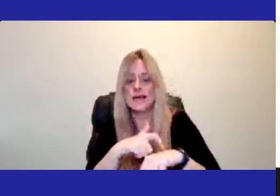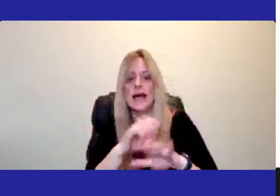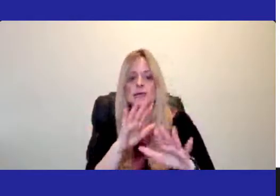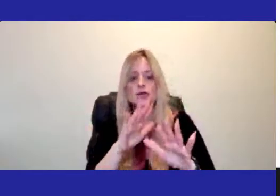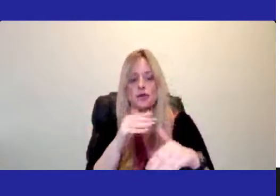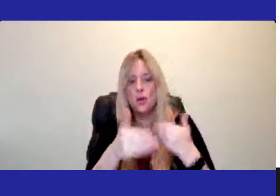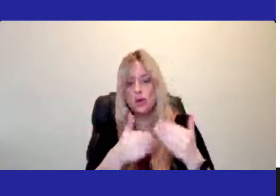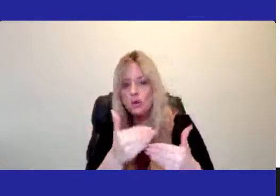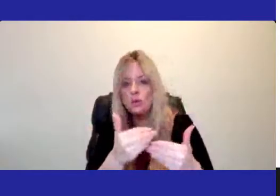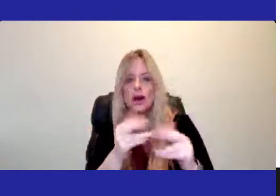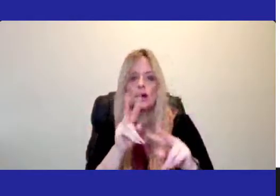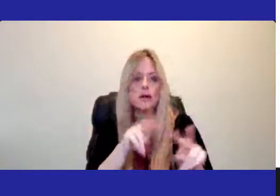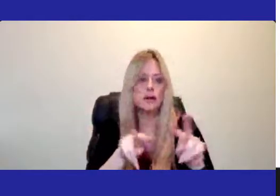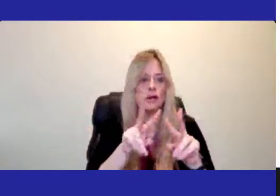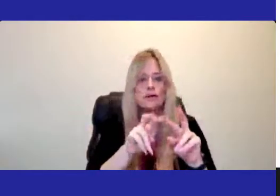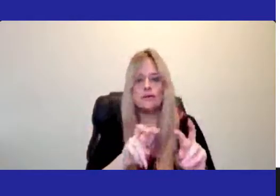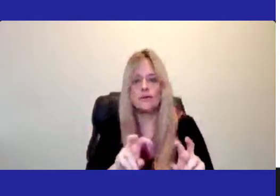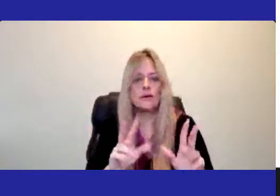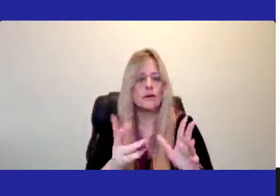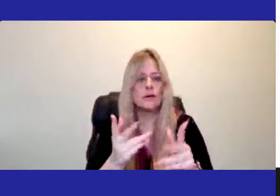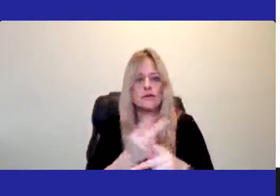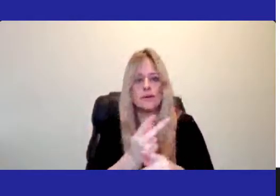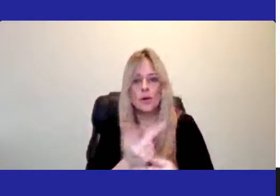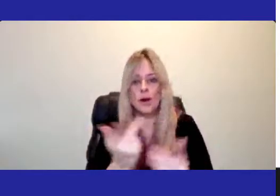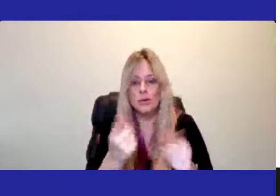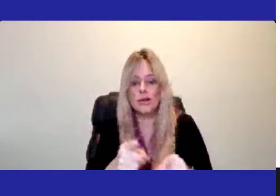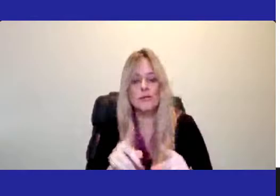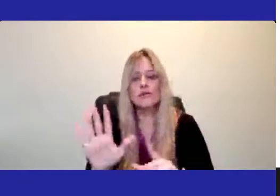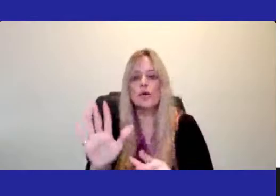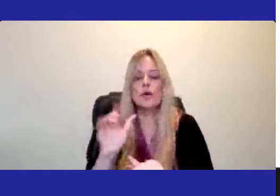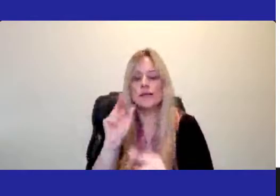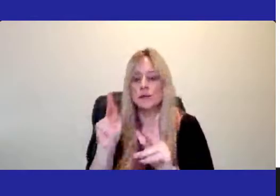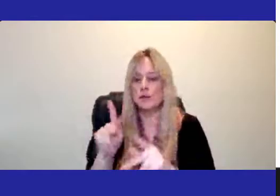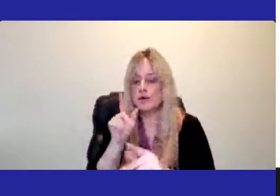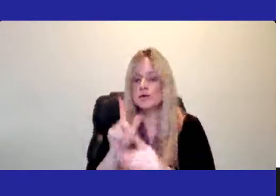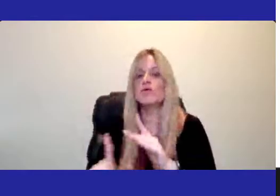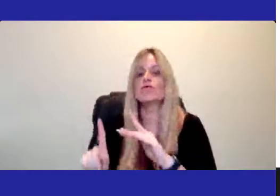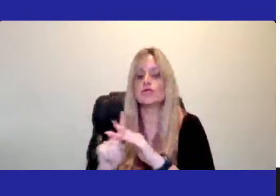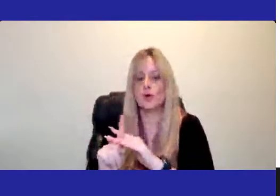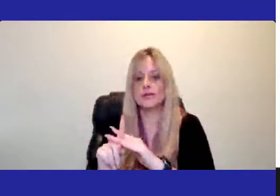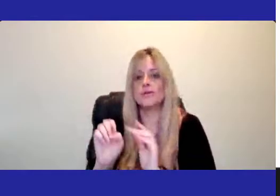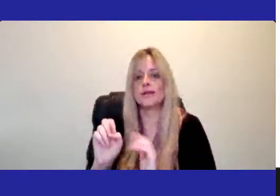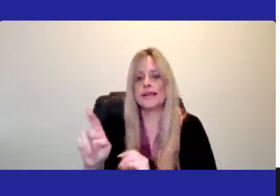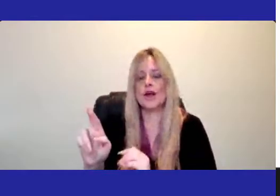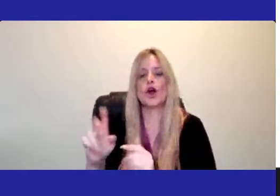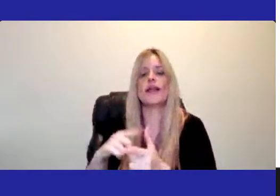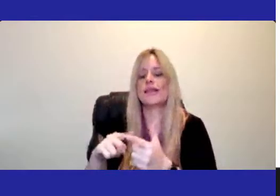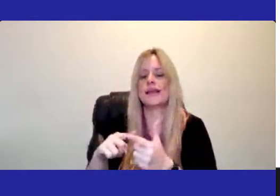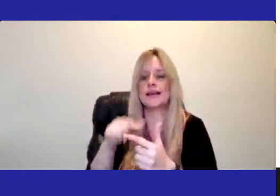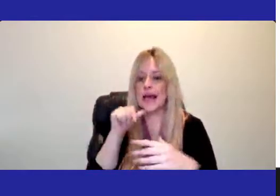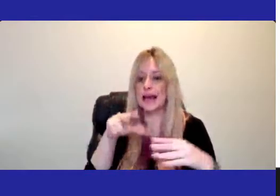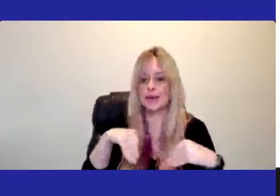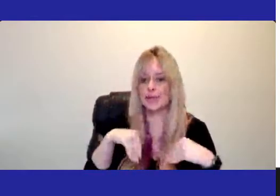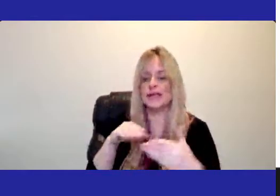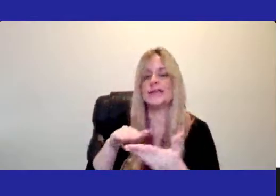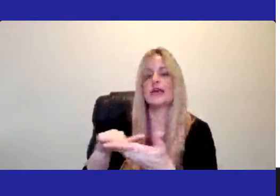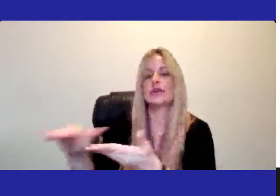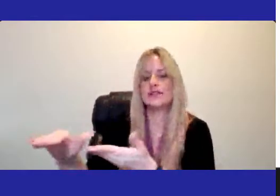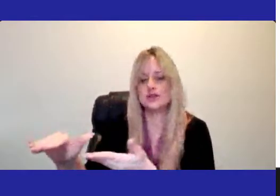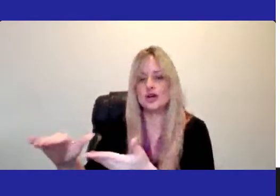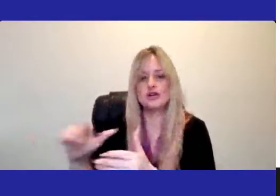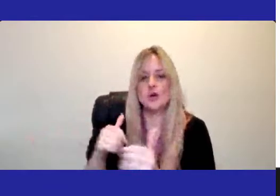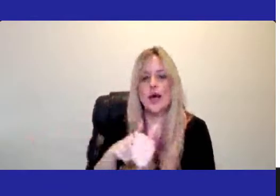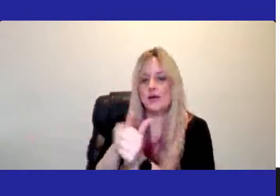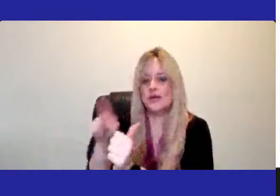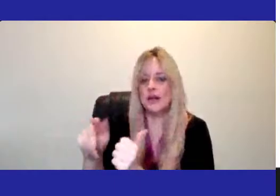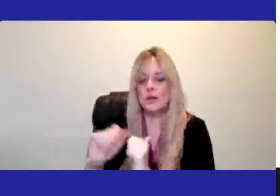out what's going on. This is somebody who comes to the ER and is then discharged from the ER. They're not admitted. And how do you follow up with them? Well, the